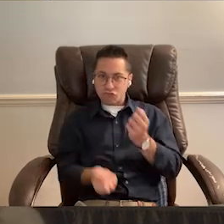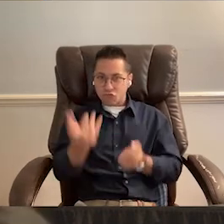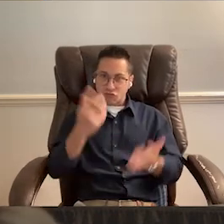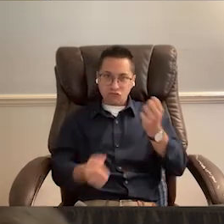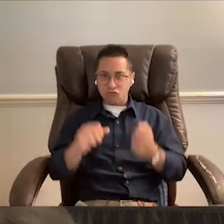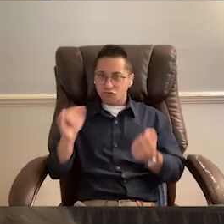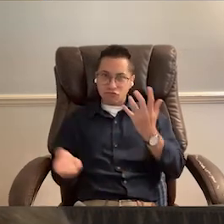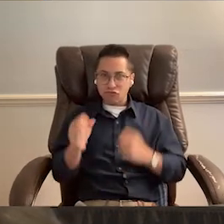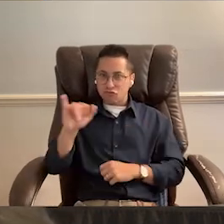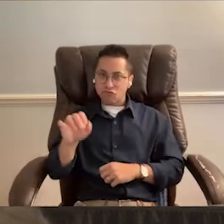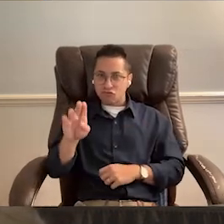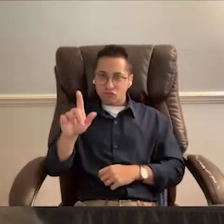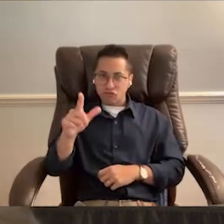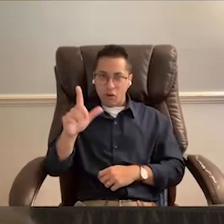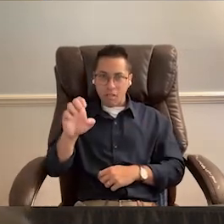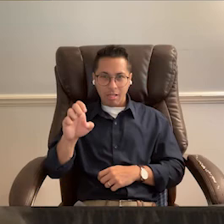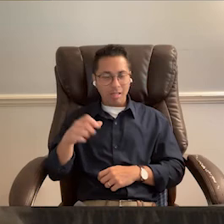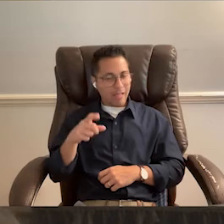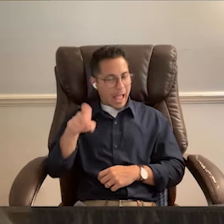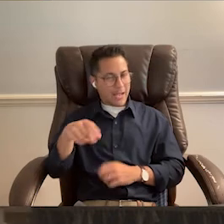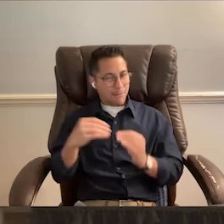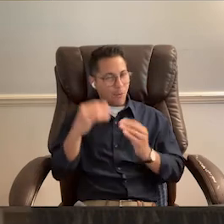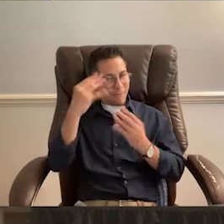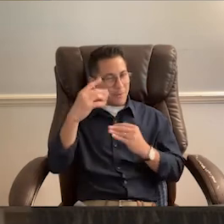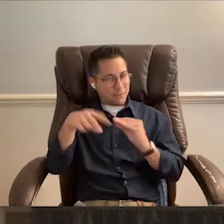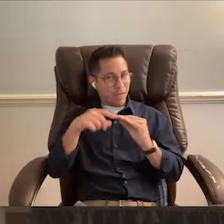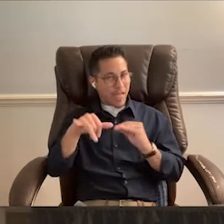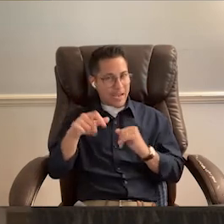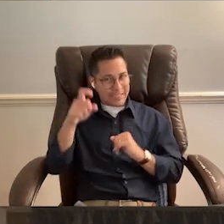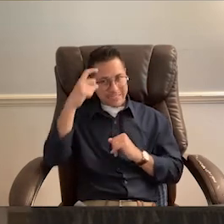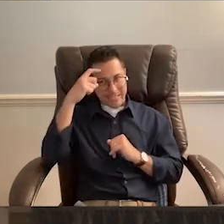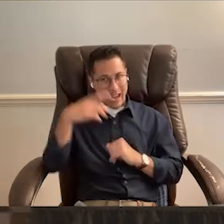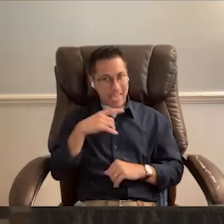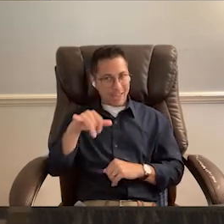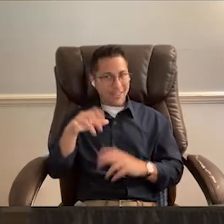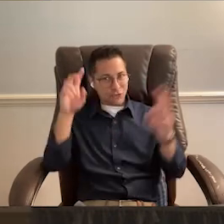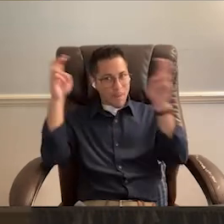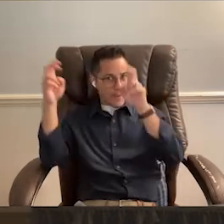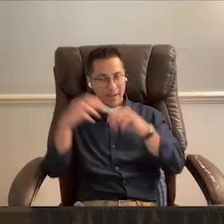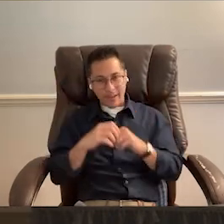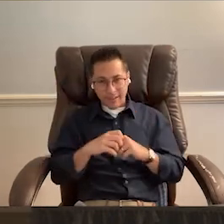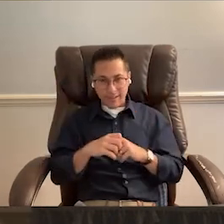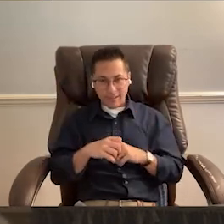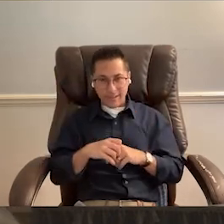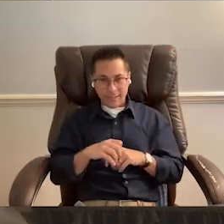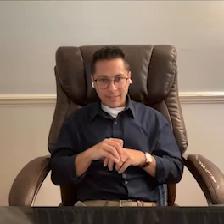thing with a concurrent thing, you just juggle at the same time, but I need to get information on that, because I like the